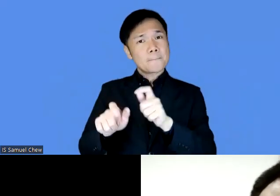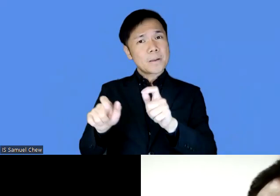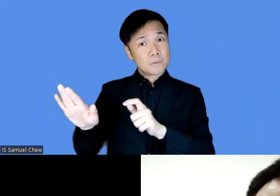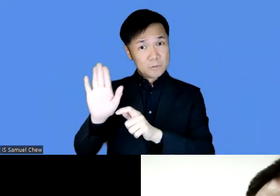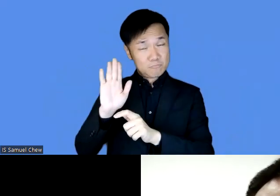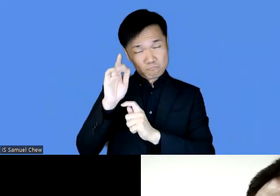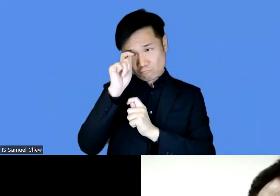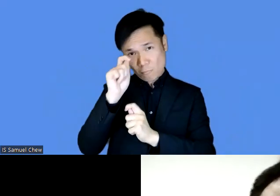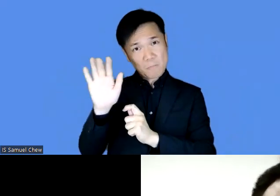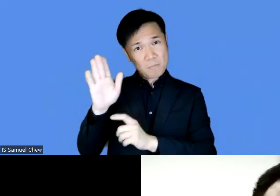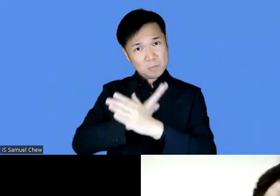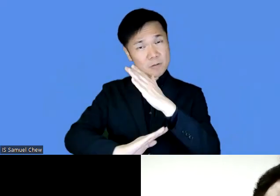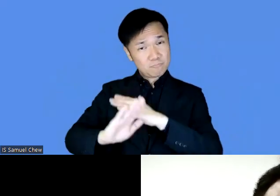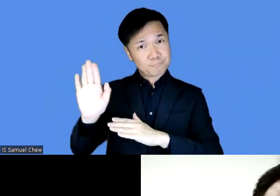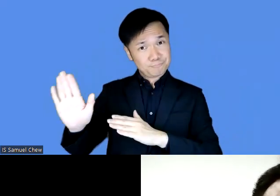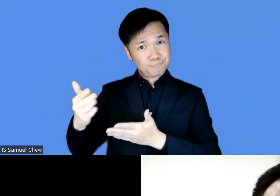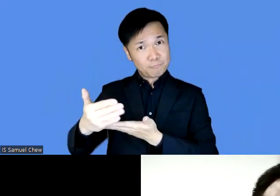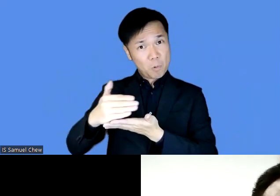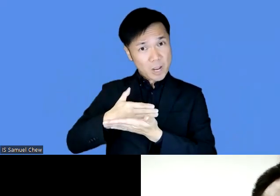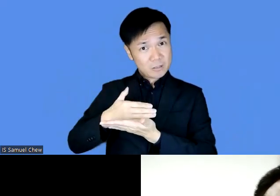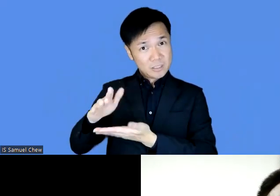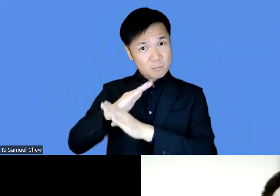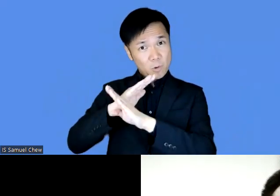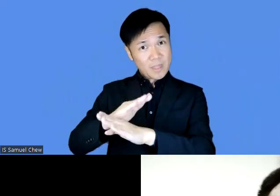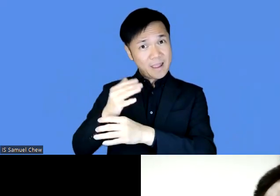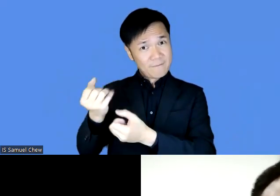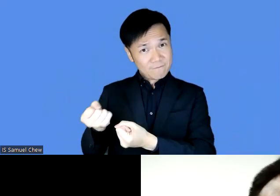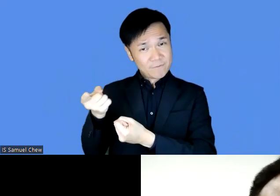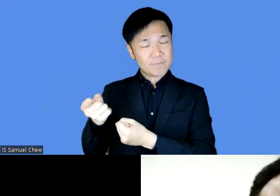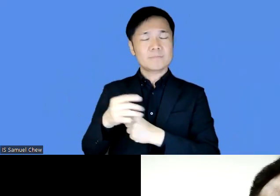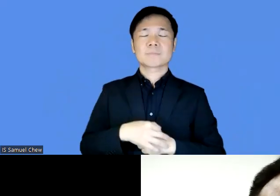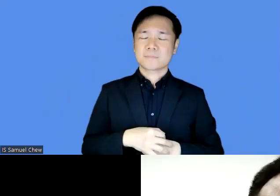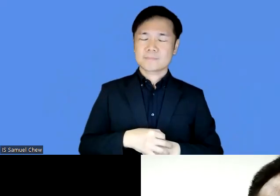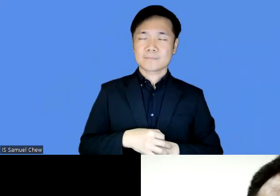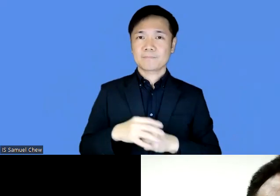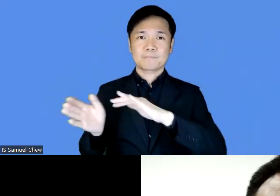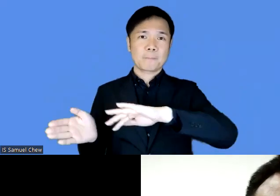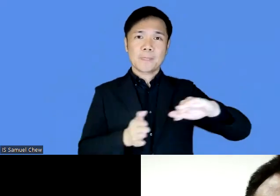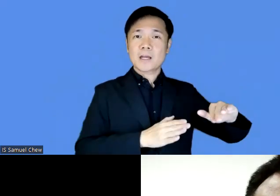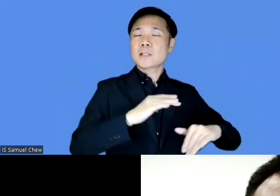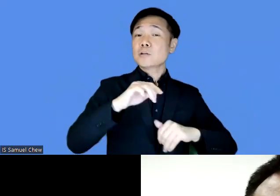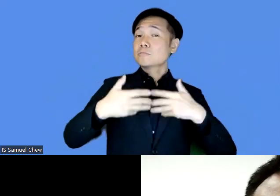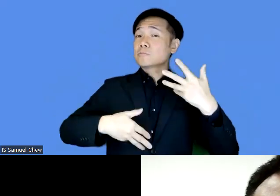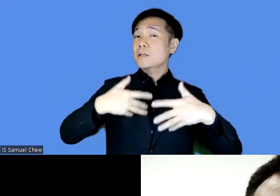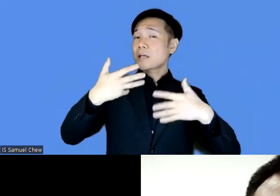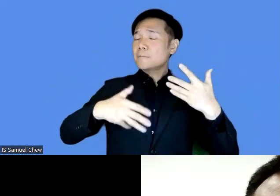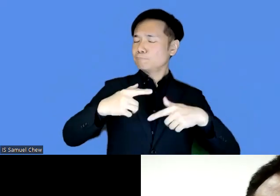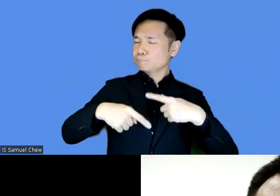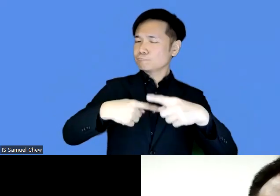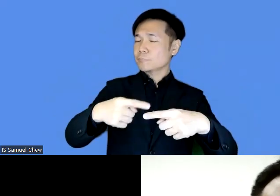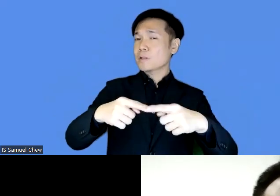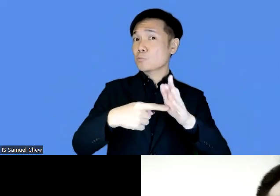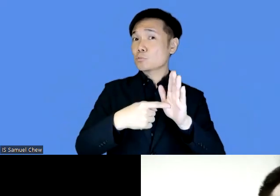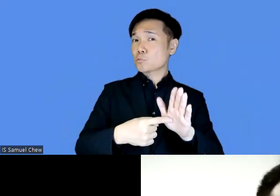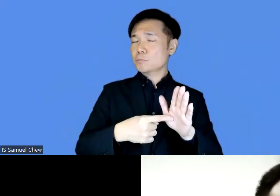disability. The annual statistic data provide reference and the data support for policy makings and decision